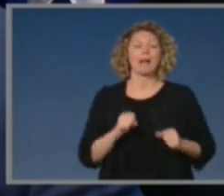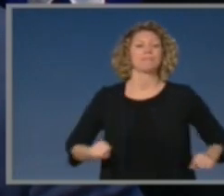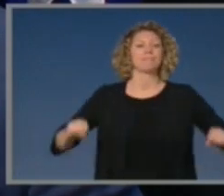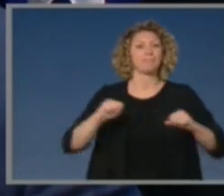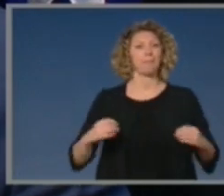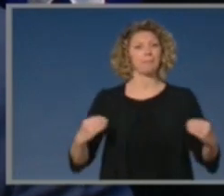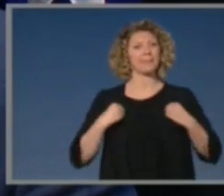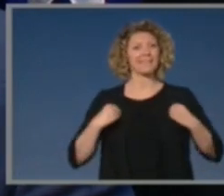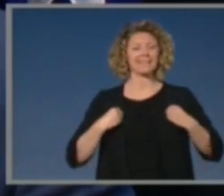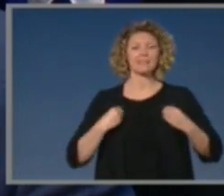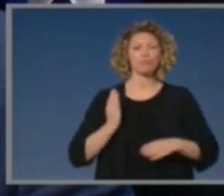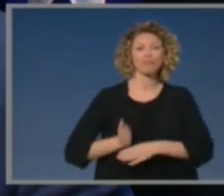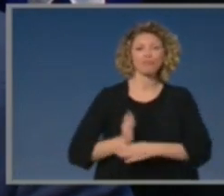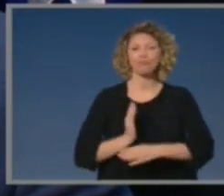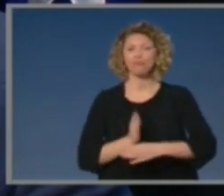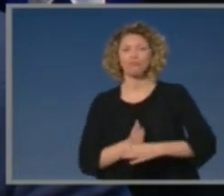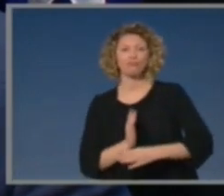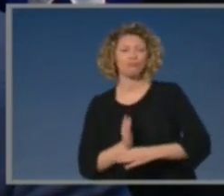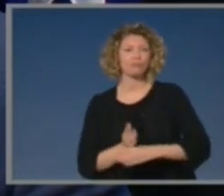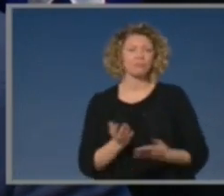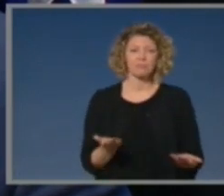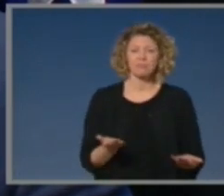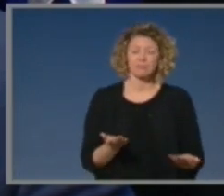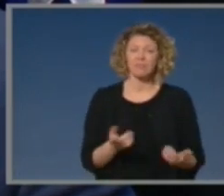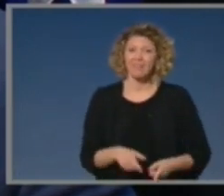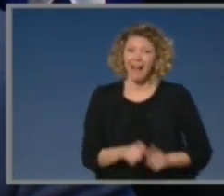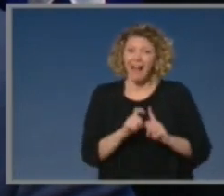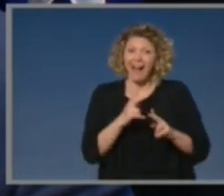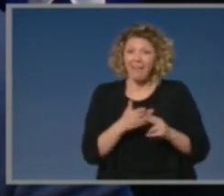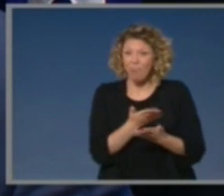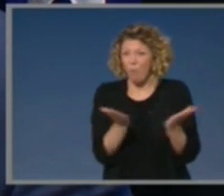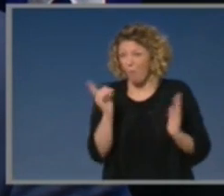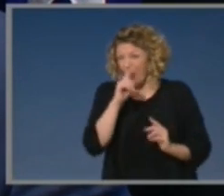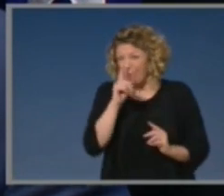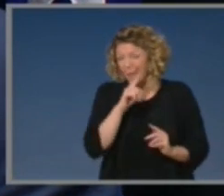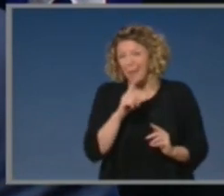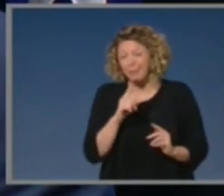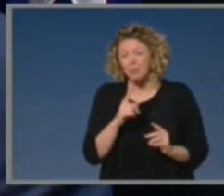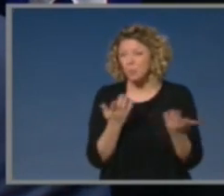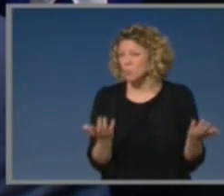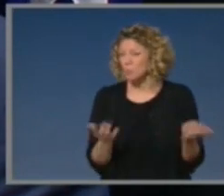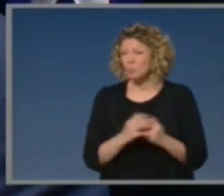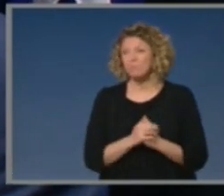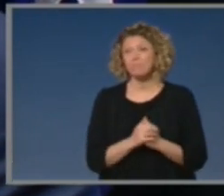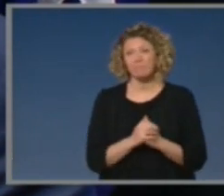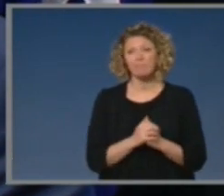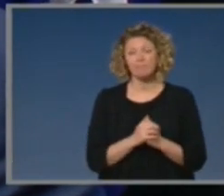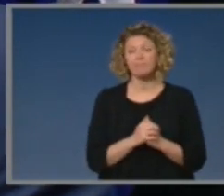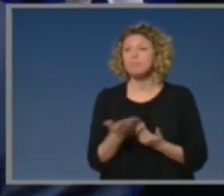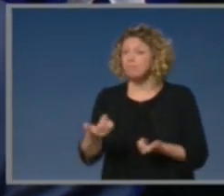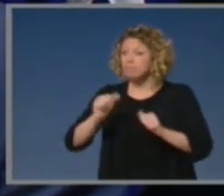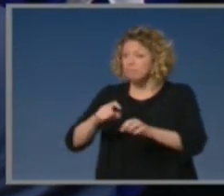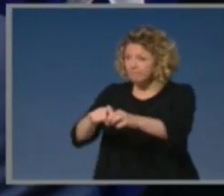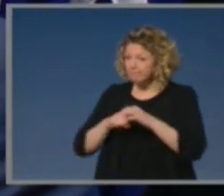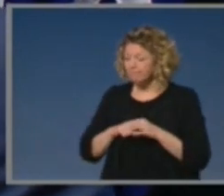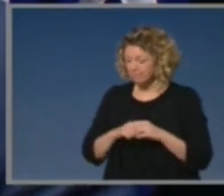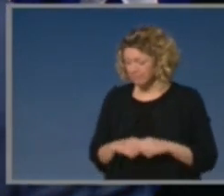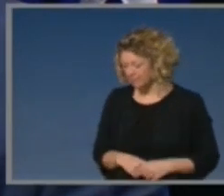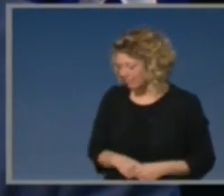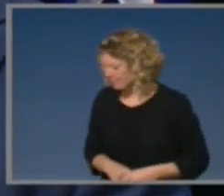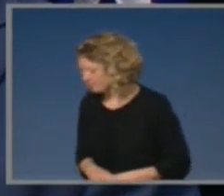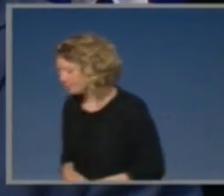who are wearing that cost every week to reduce that as much as possible as soon as we can. Michelle. You mentioned that as